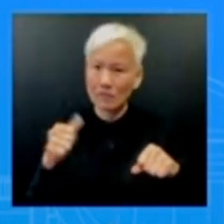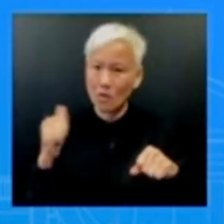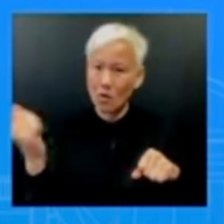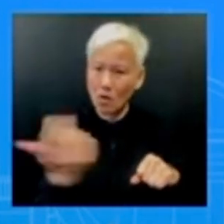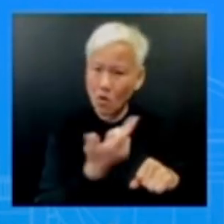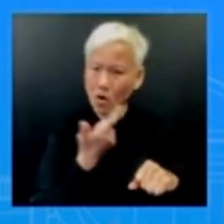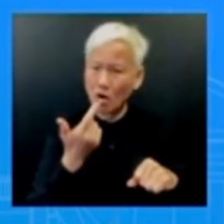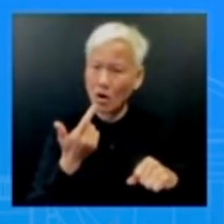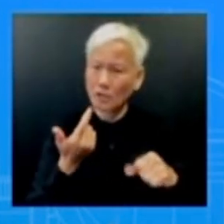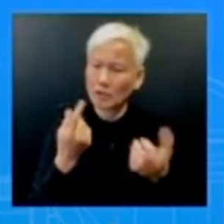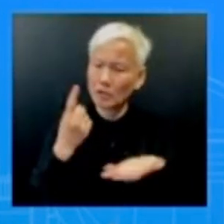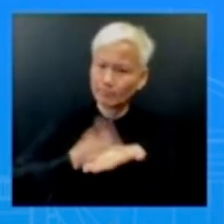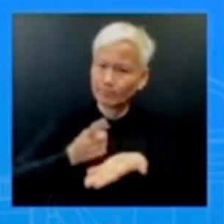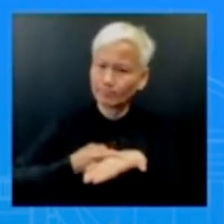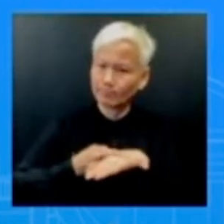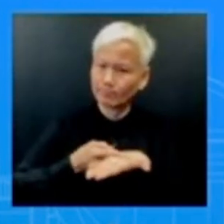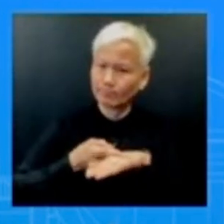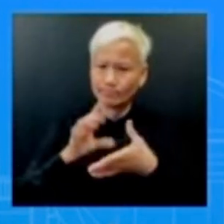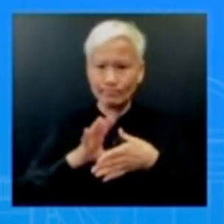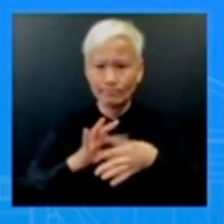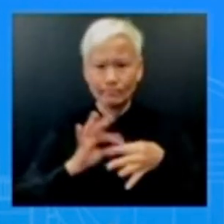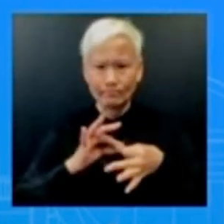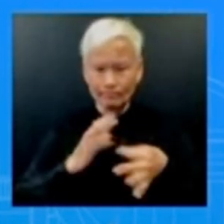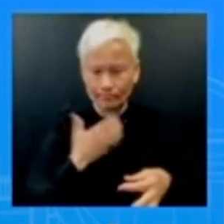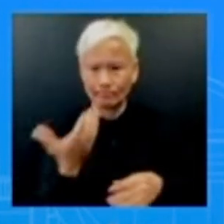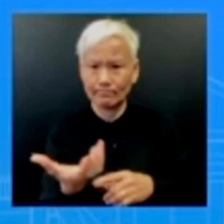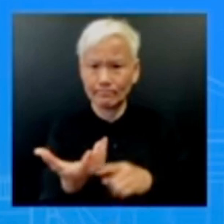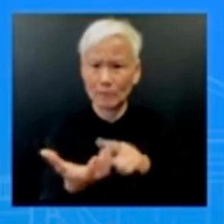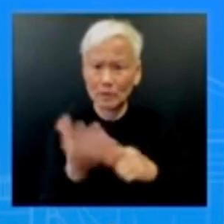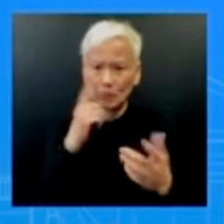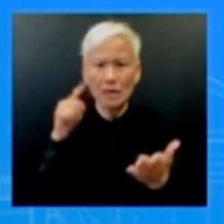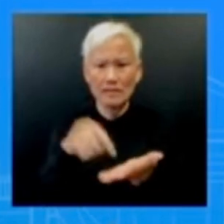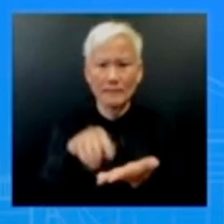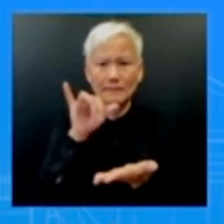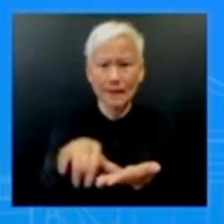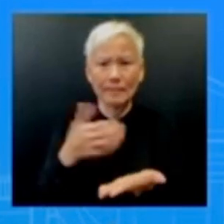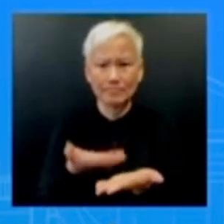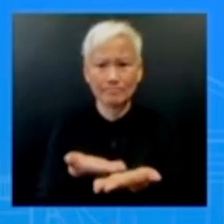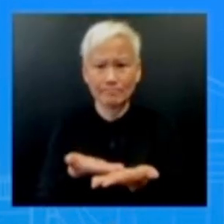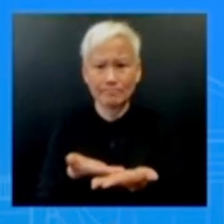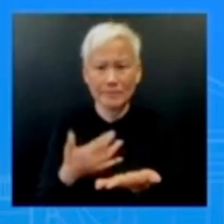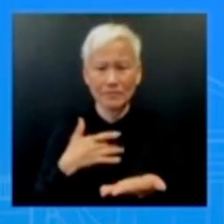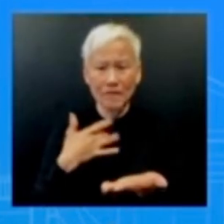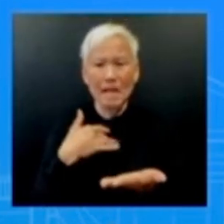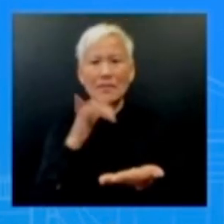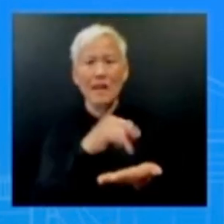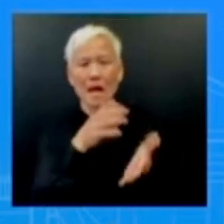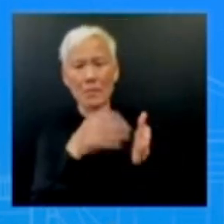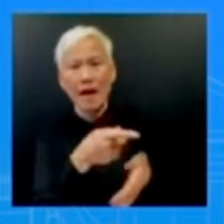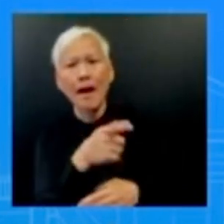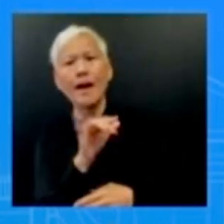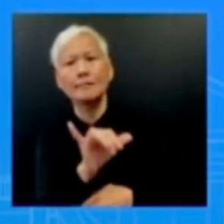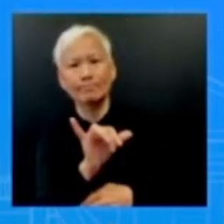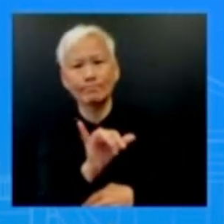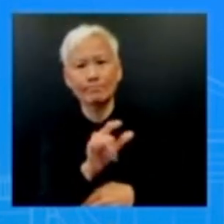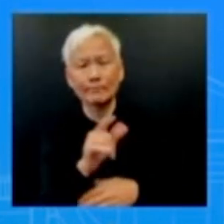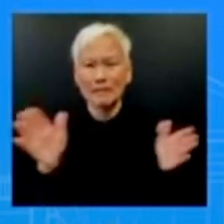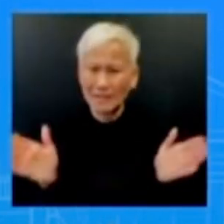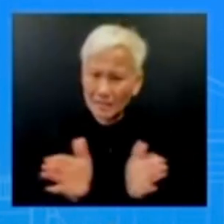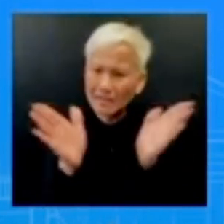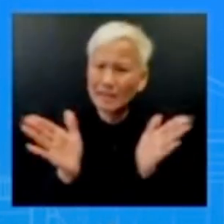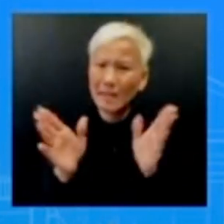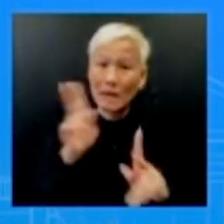way, or when we recognize that in someone feeling that way. So please, you know, we encourage everyone, and this is a big theme of the show, is like to check in